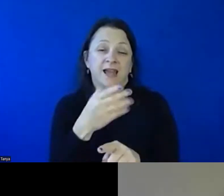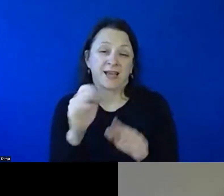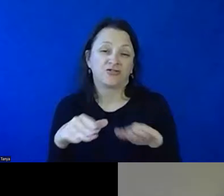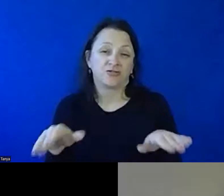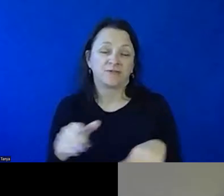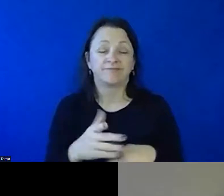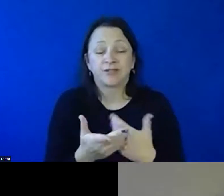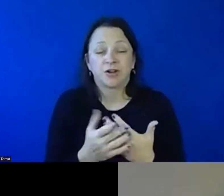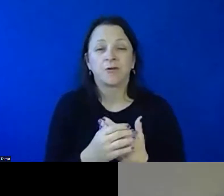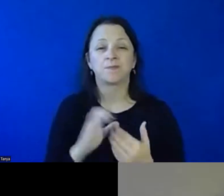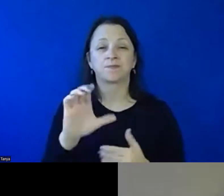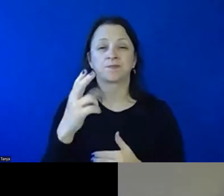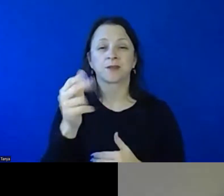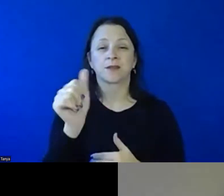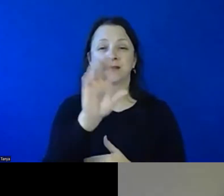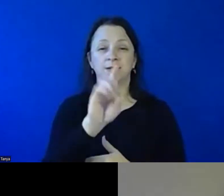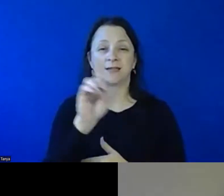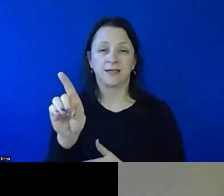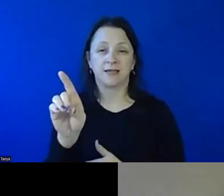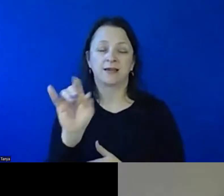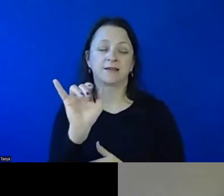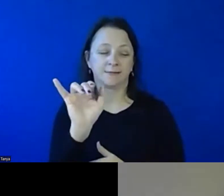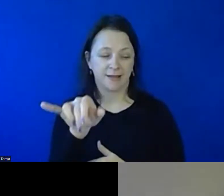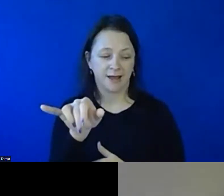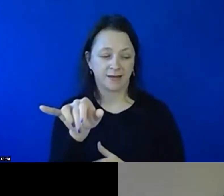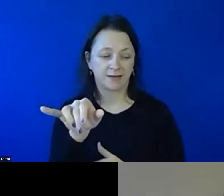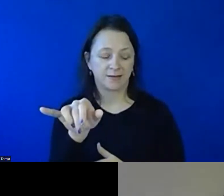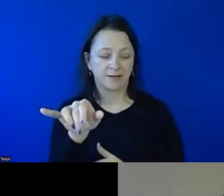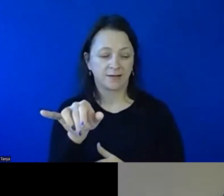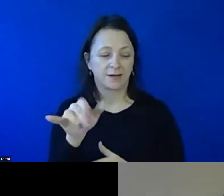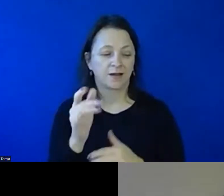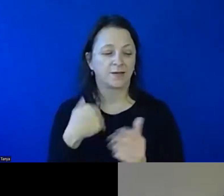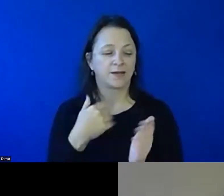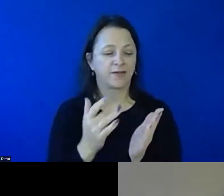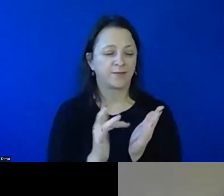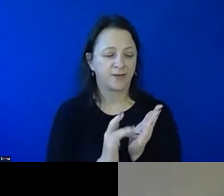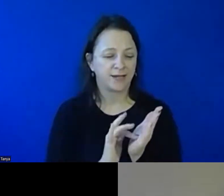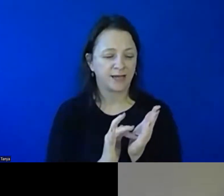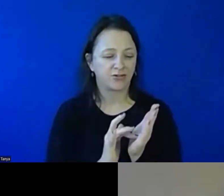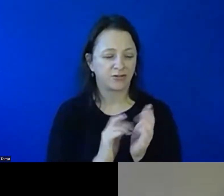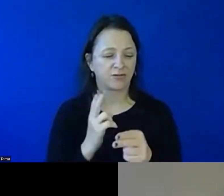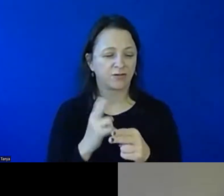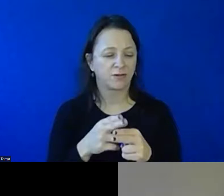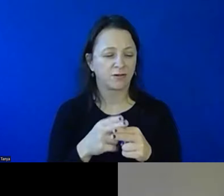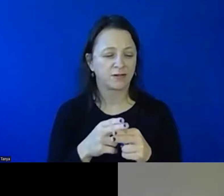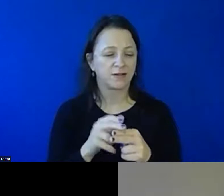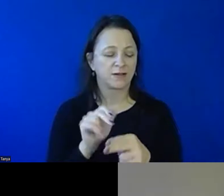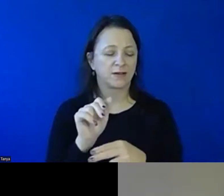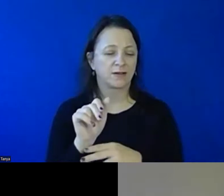children. So CHAD, CHADD, and there's a medication. It's called